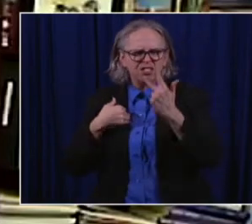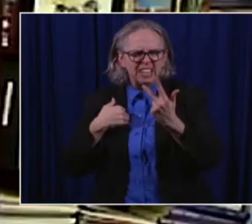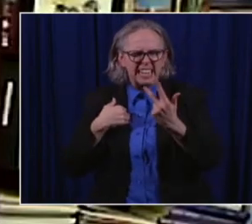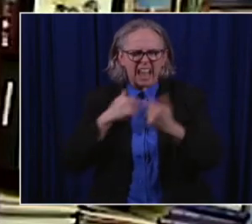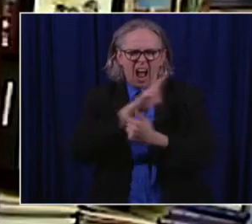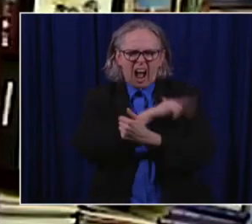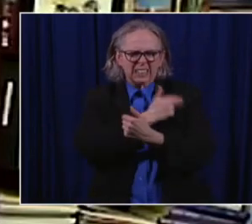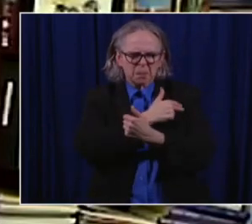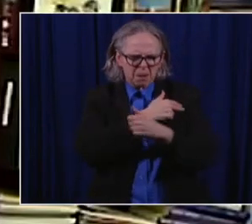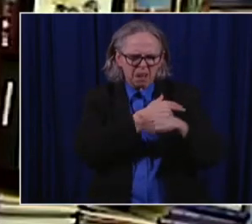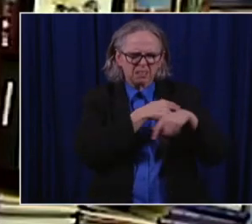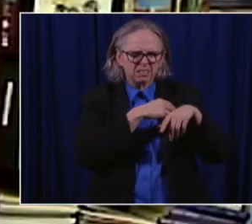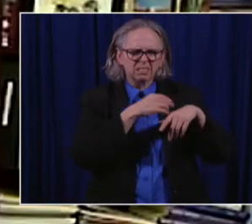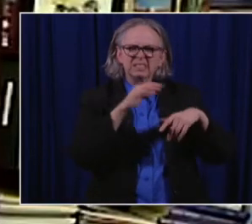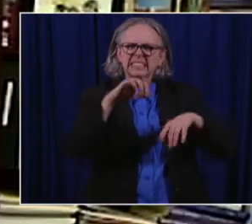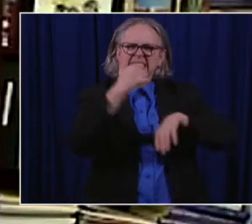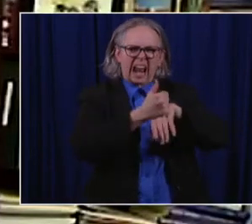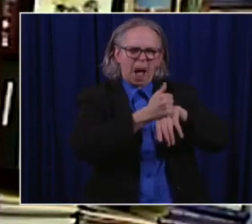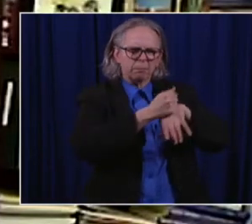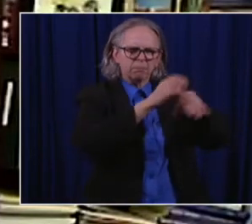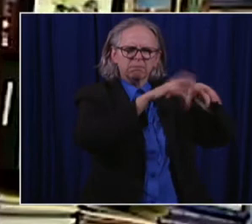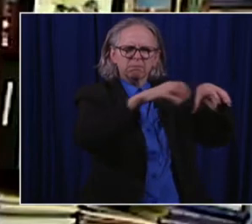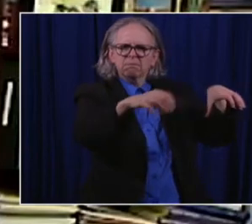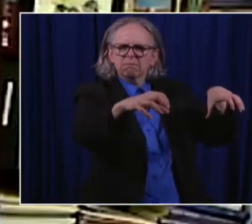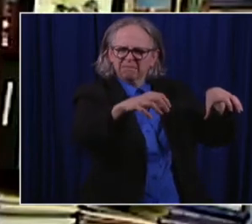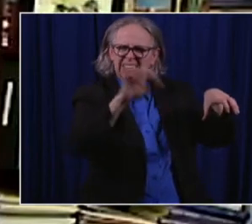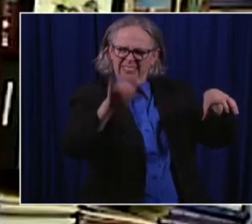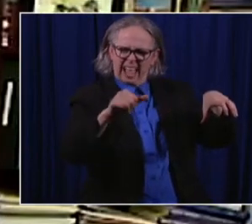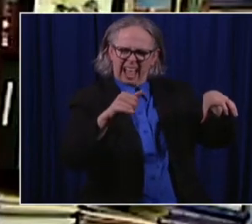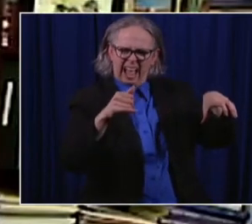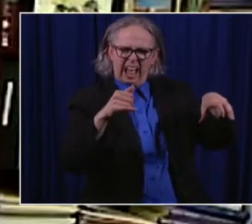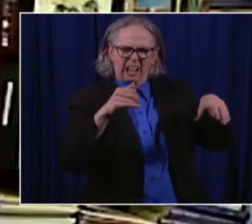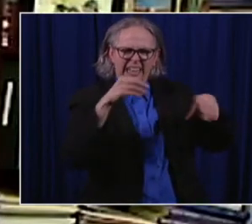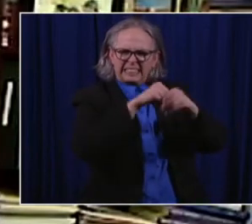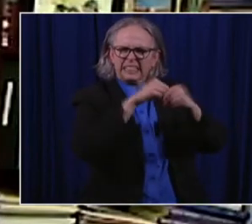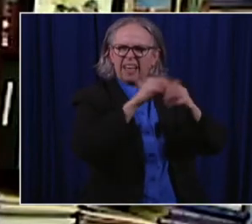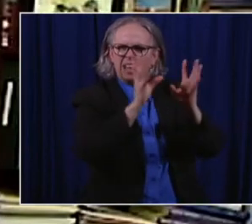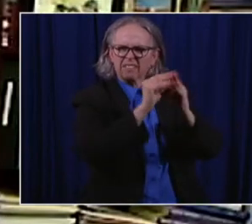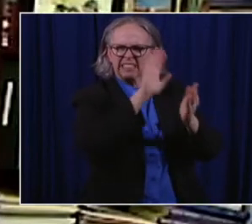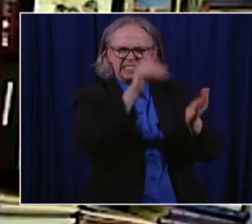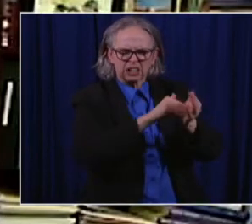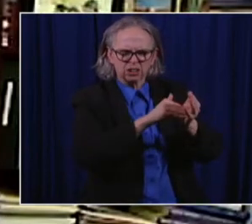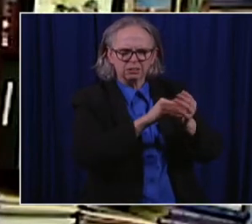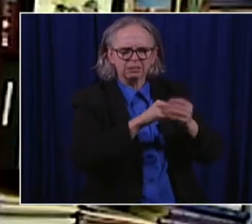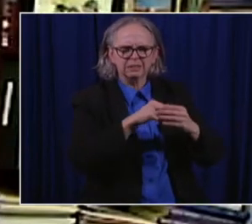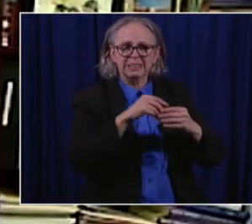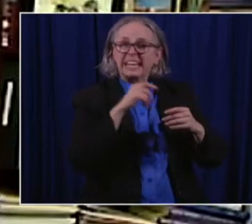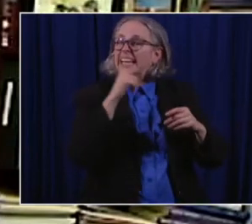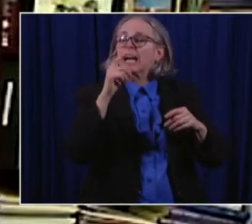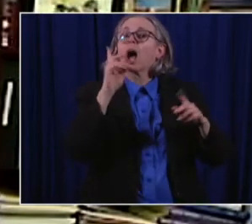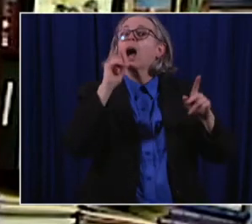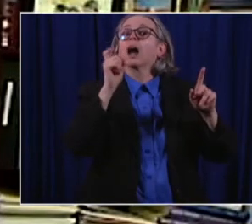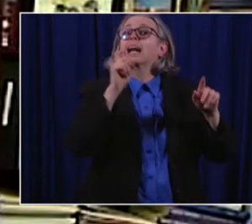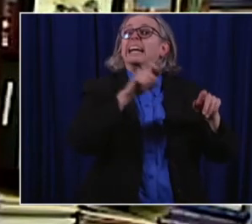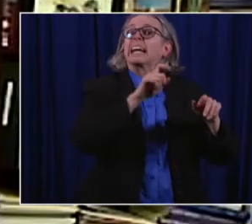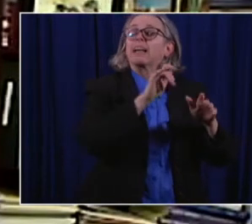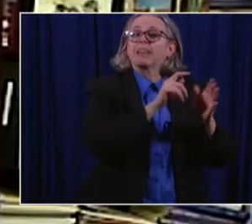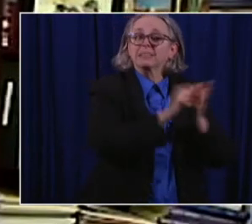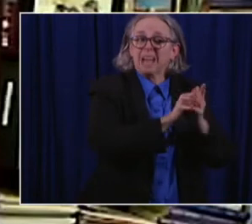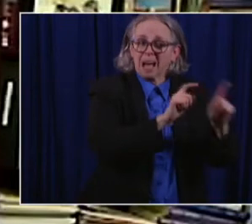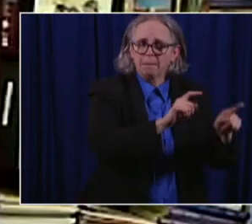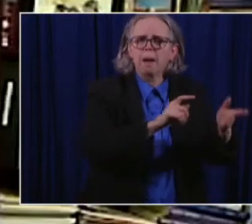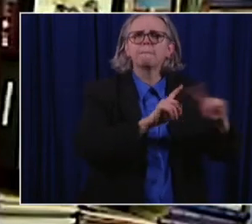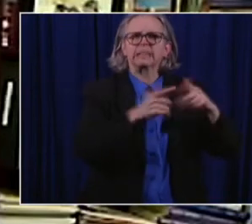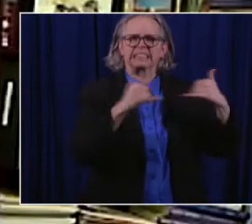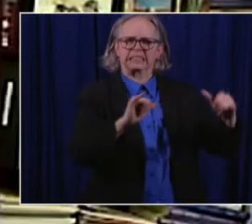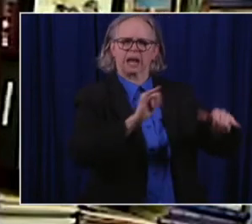have opened up at that center. We did not need it, but the plans are still active and in place. We have a